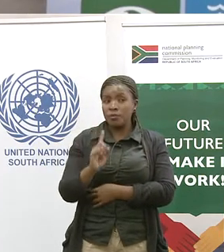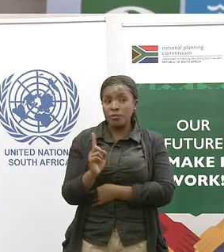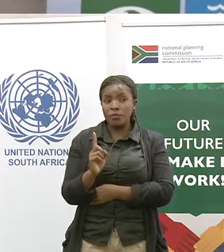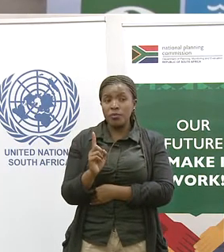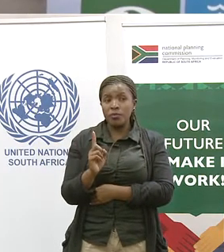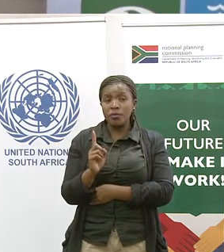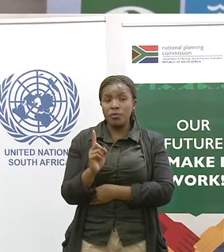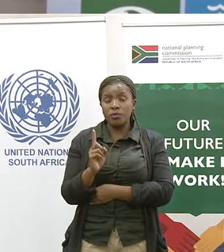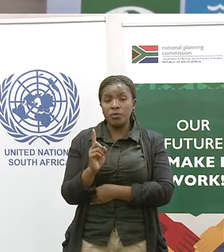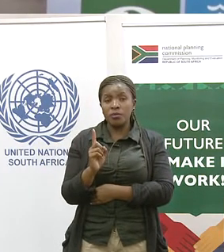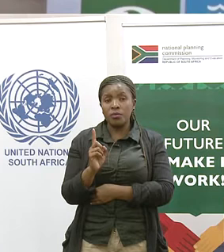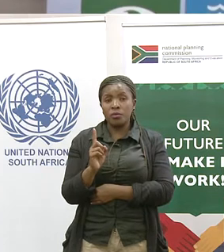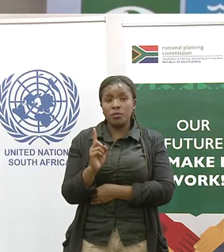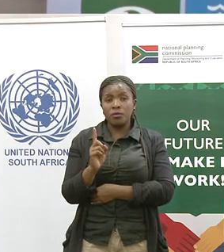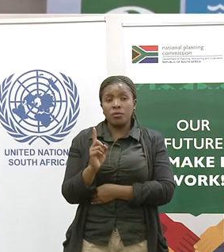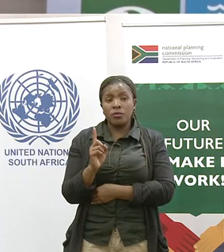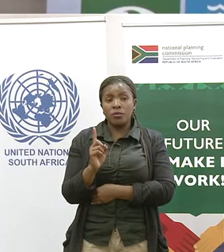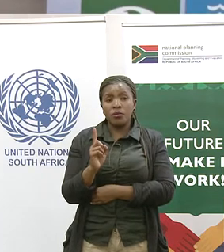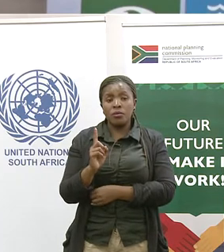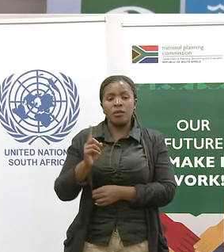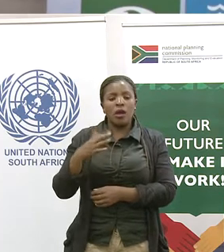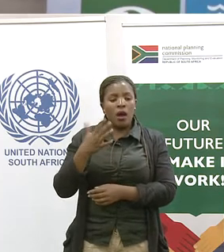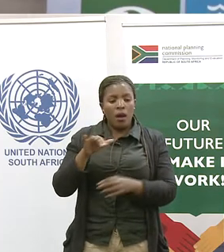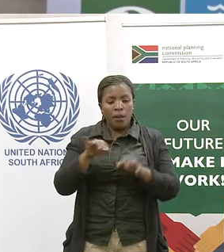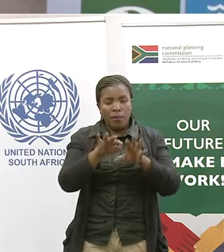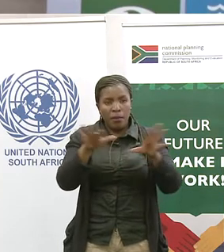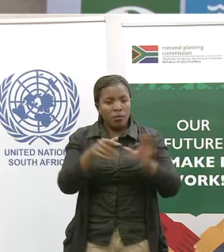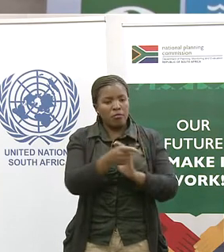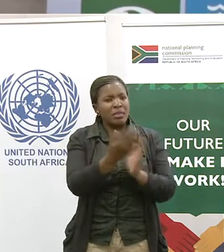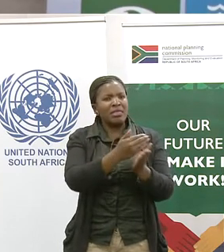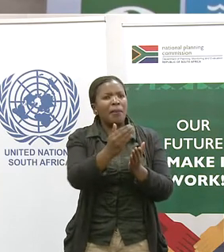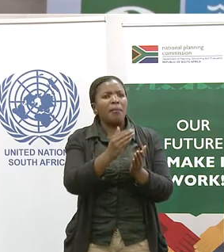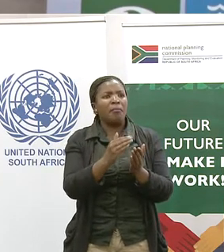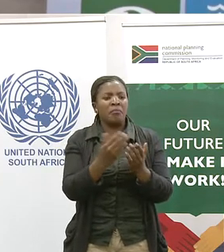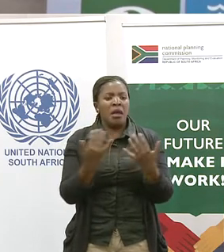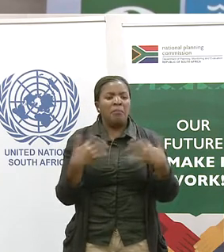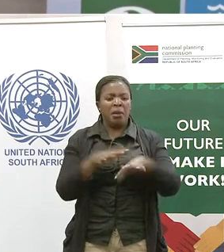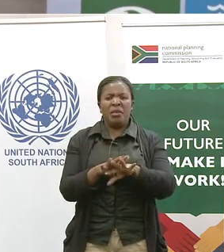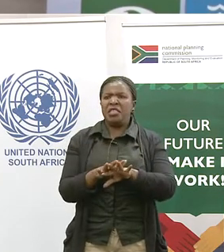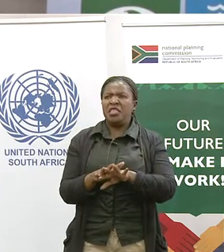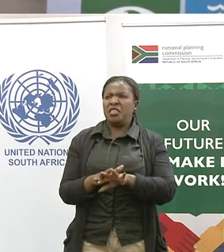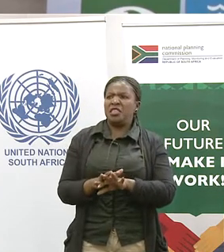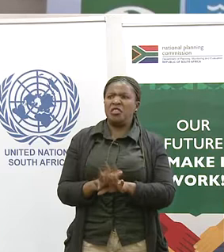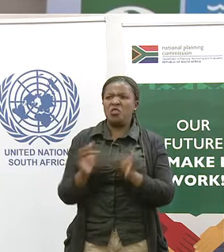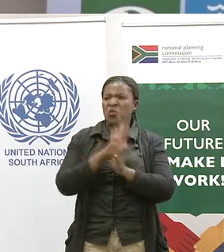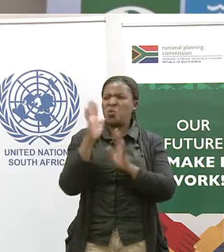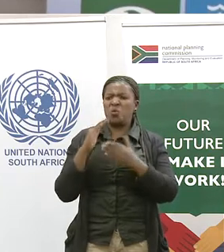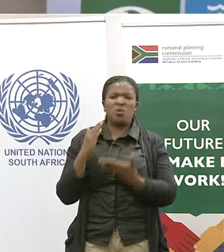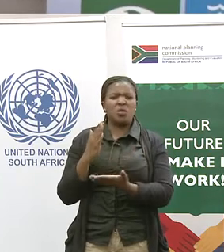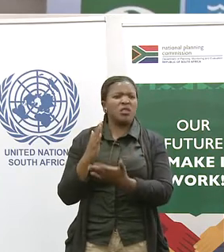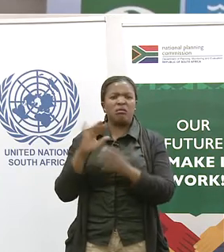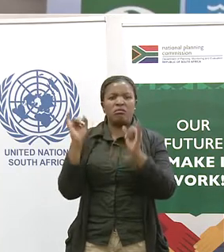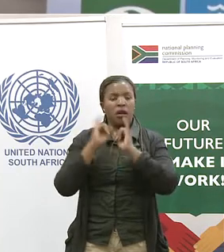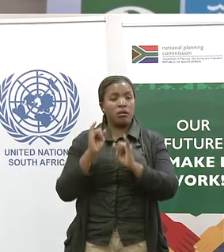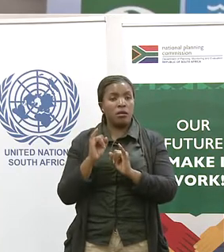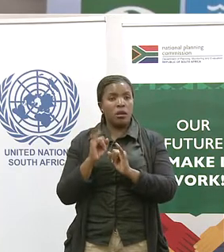we hold those against implementation accountable. And for example,